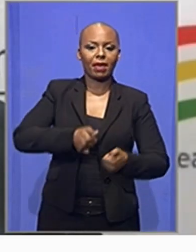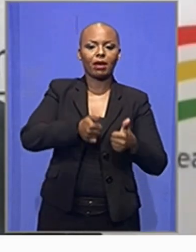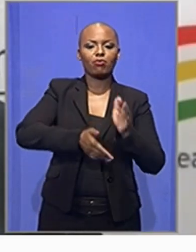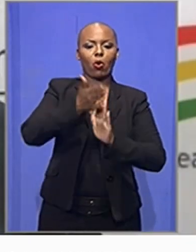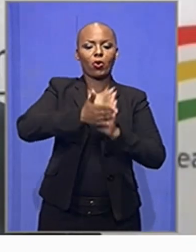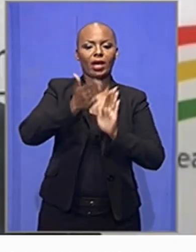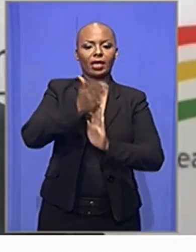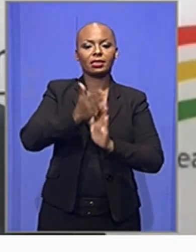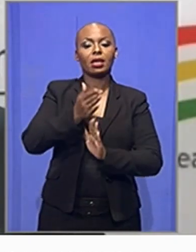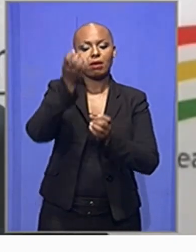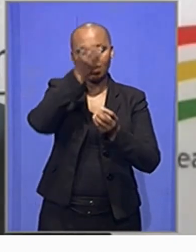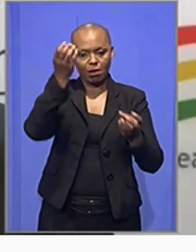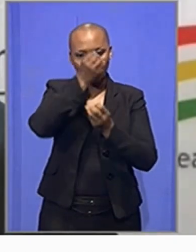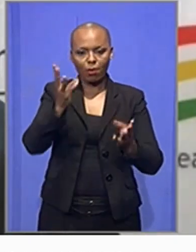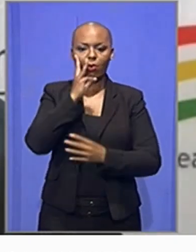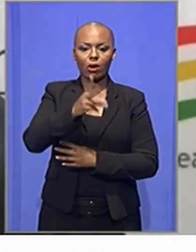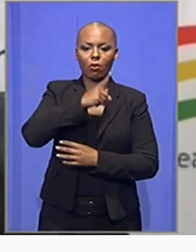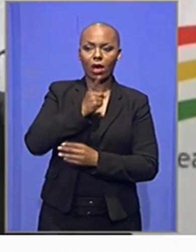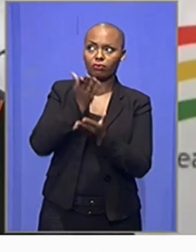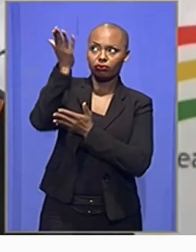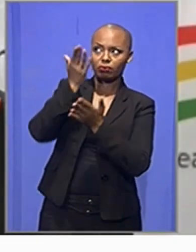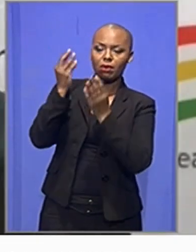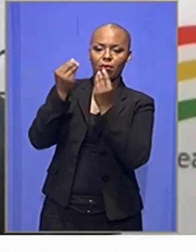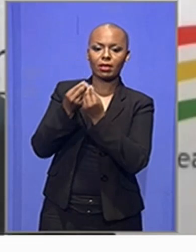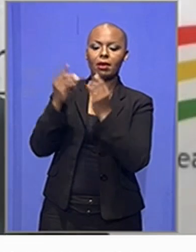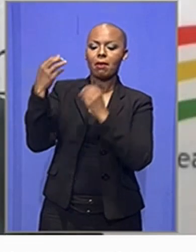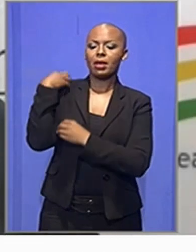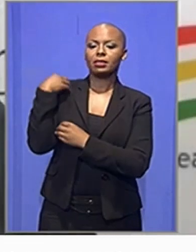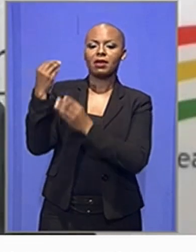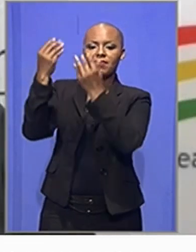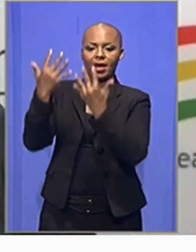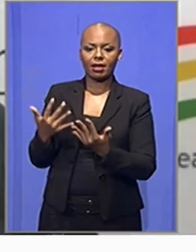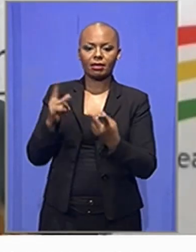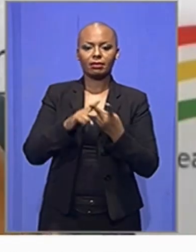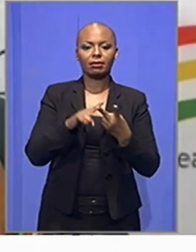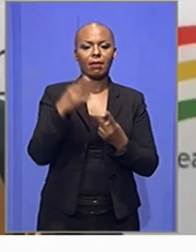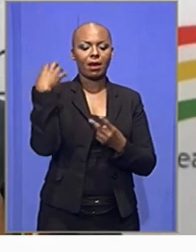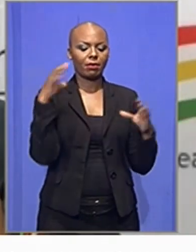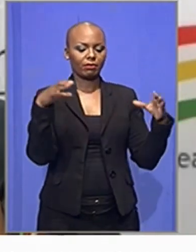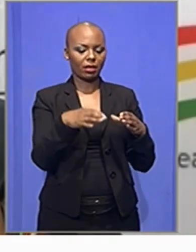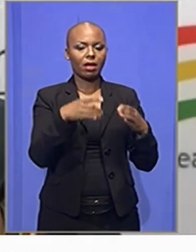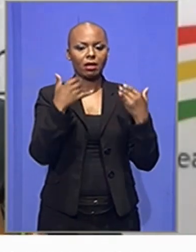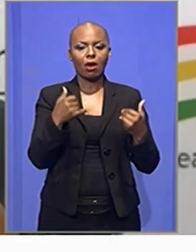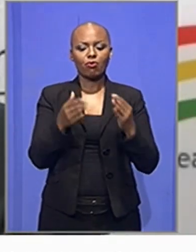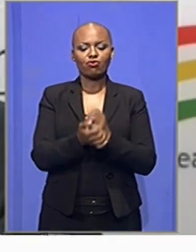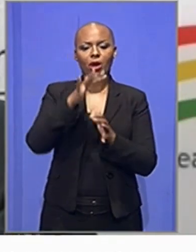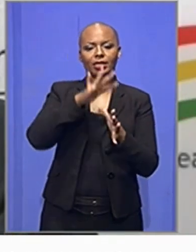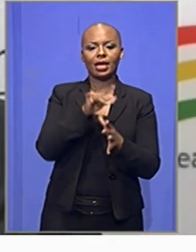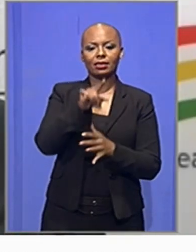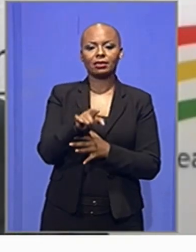we are involved with the Minister of Finance and Cabinet on prioritizing this area